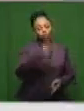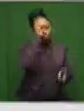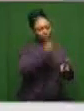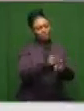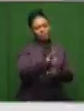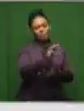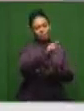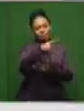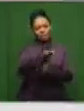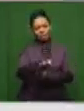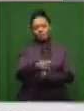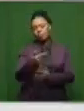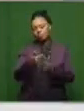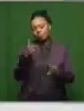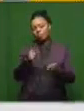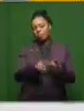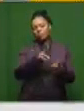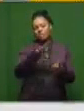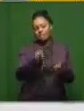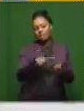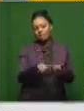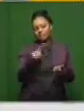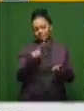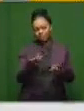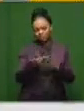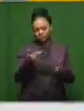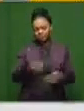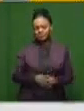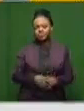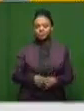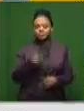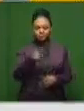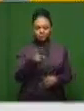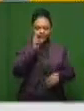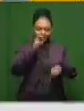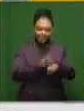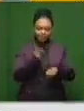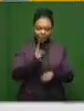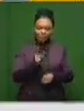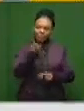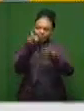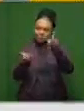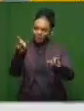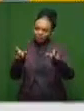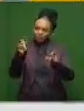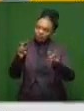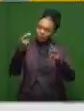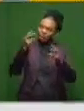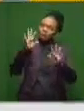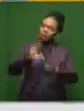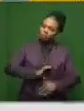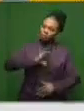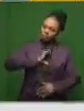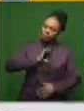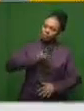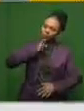Dr. had mentioned earlier there is of course a need to establish confidence in these vaccines and a part of